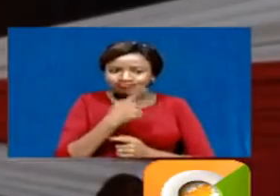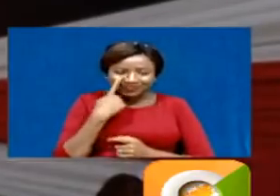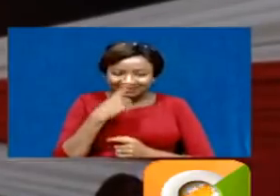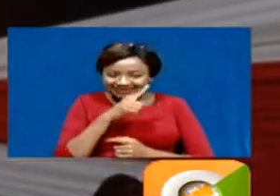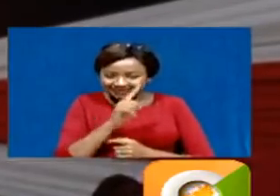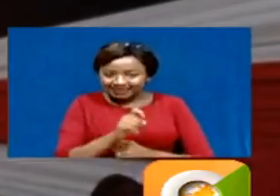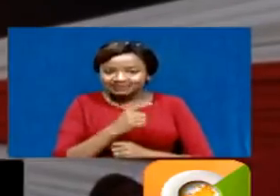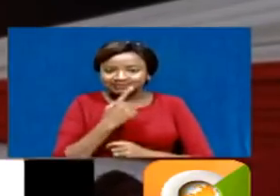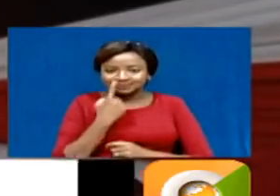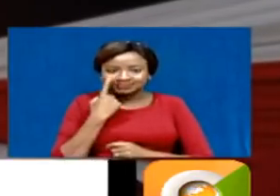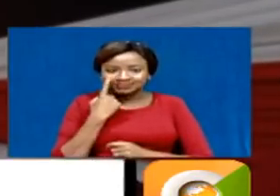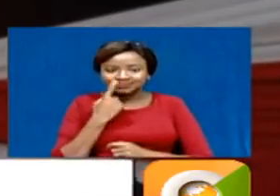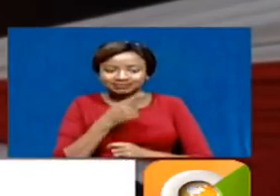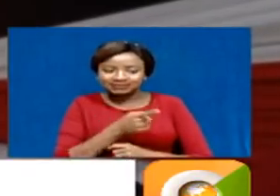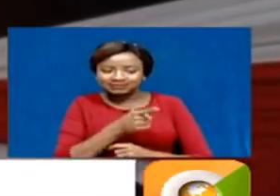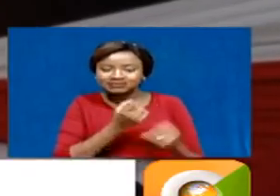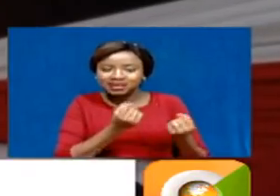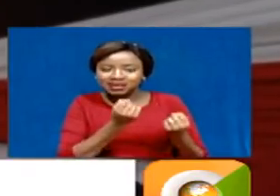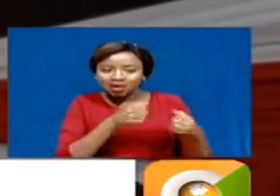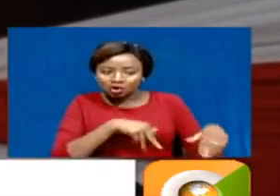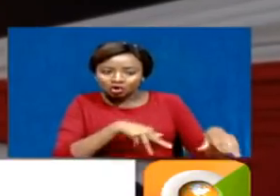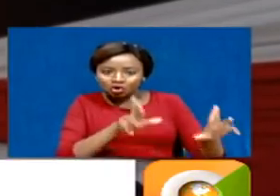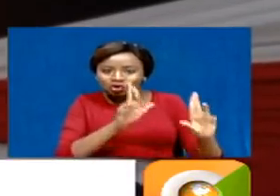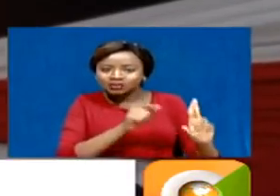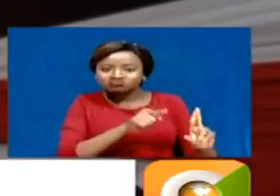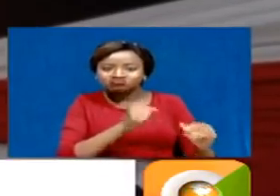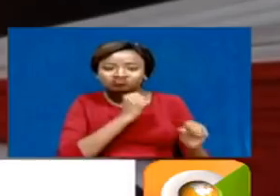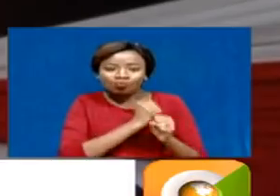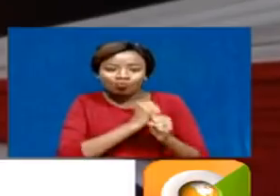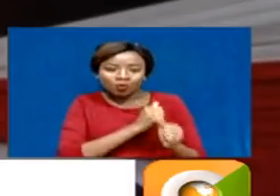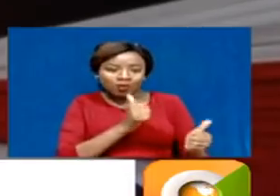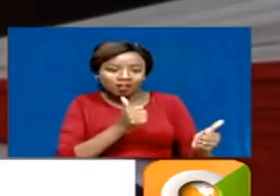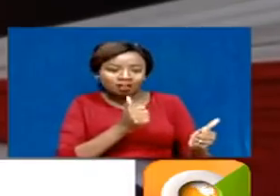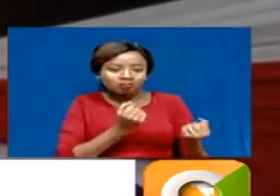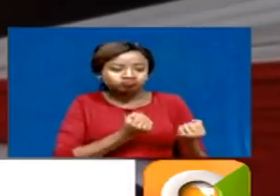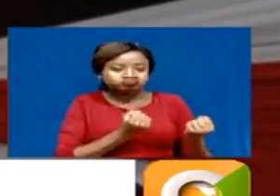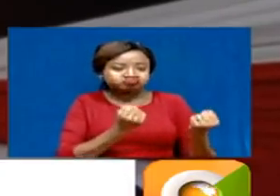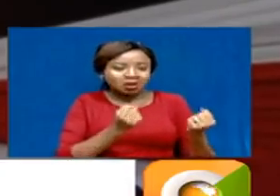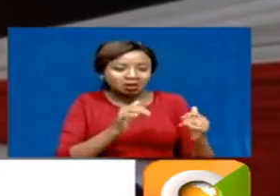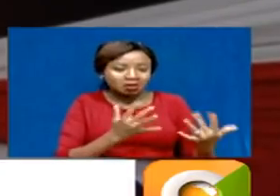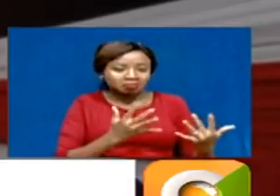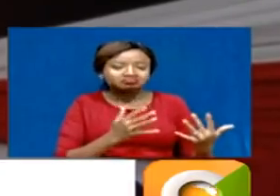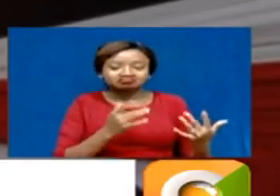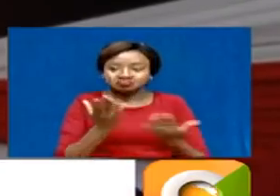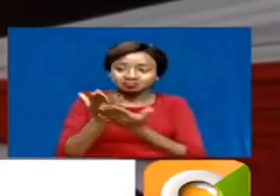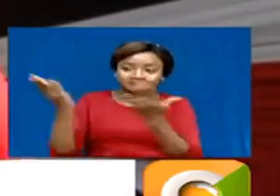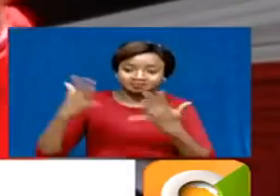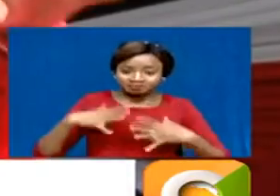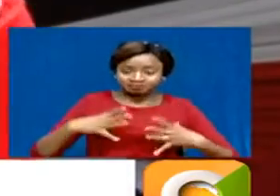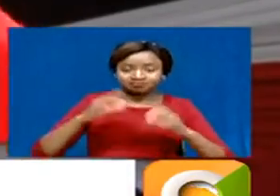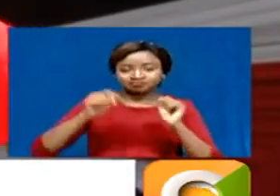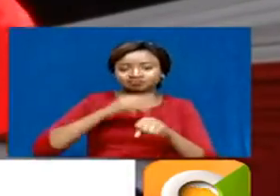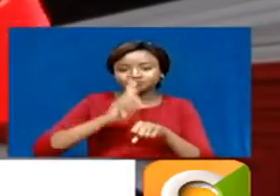a trial basis. Kwa magari, wananchi waweze kuitumia, na